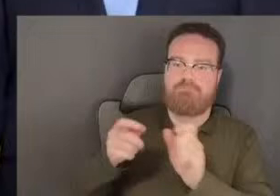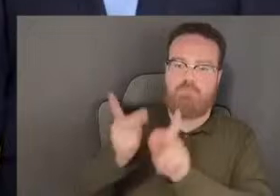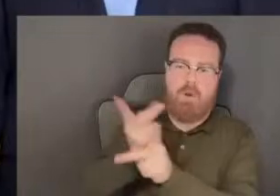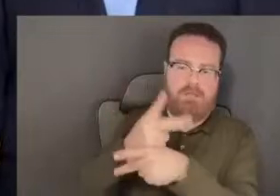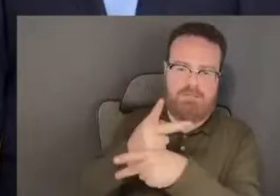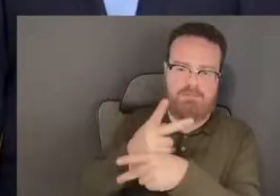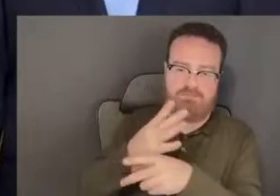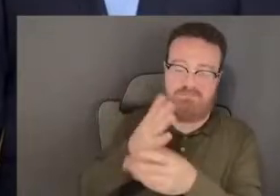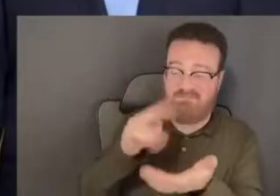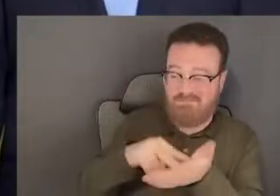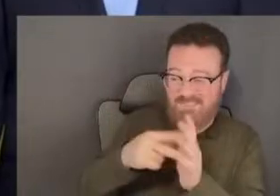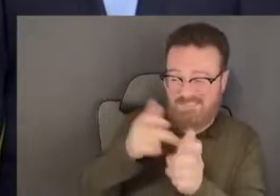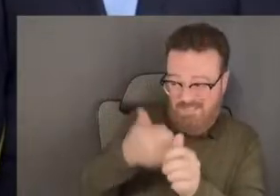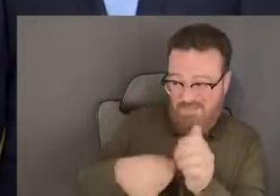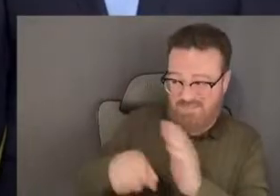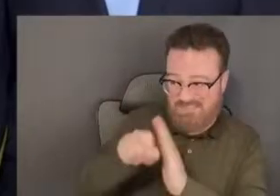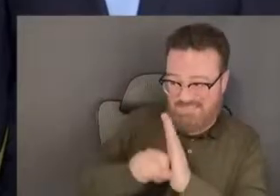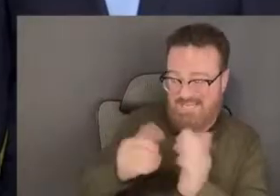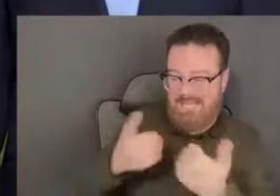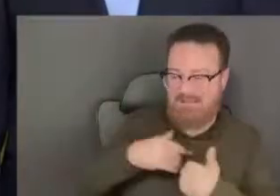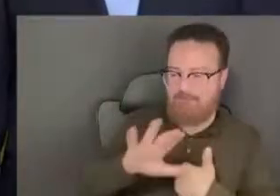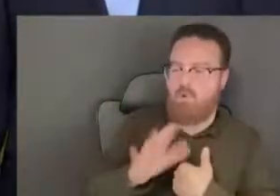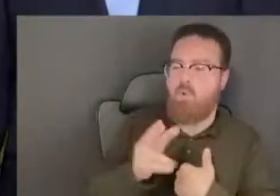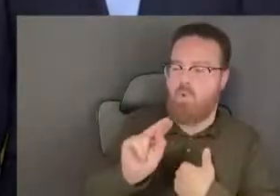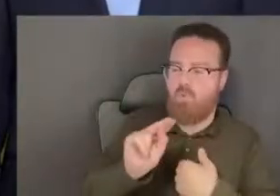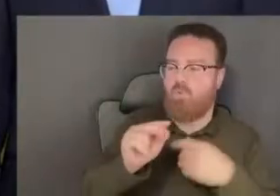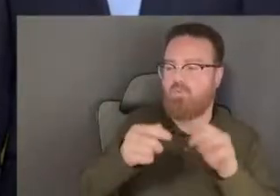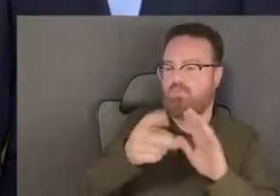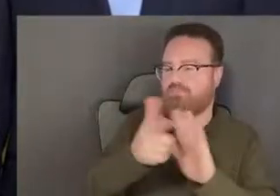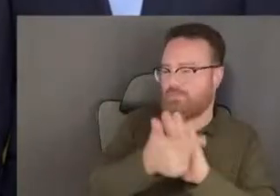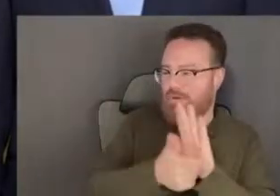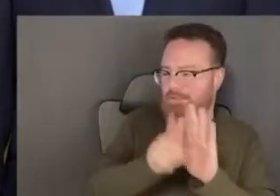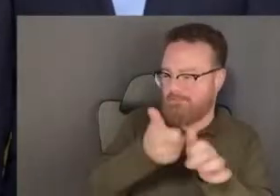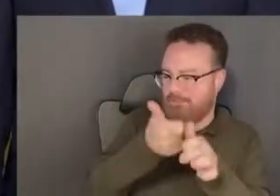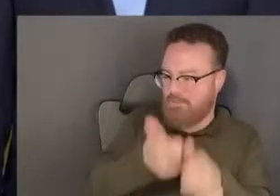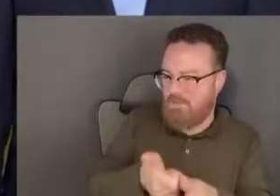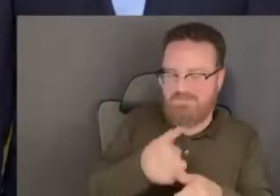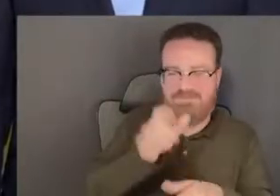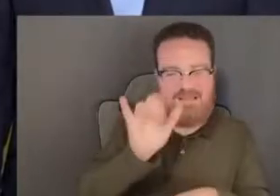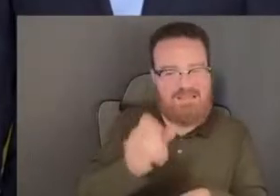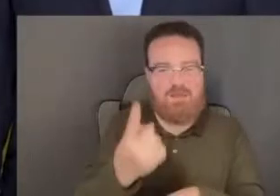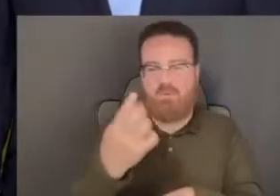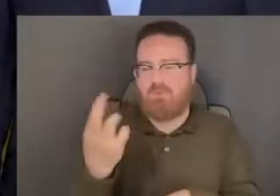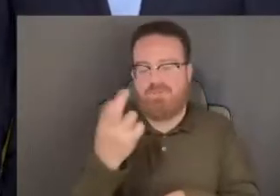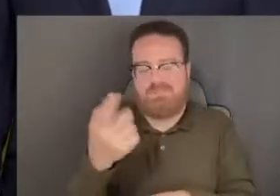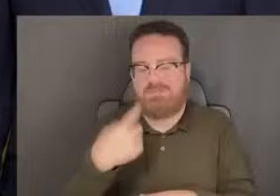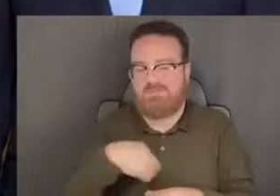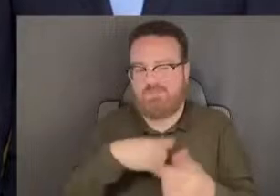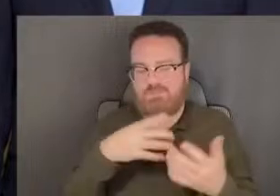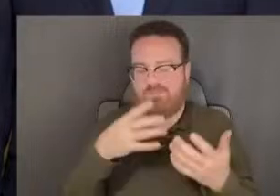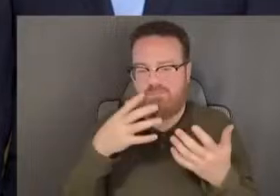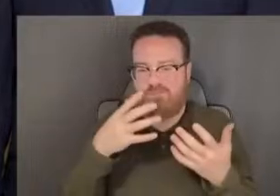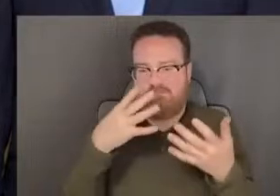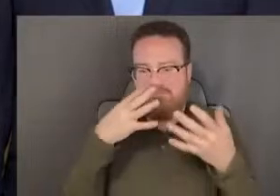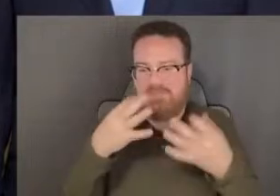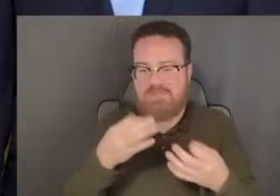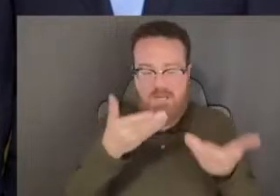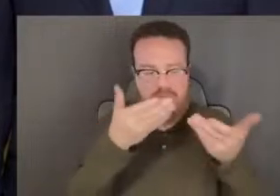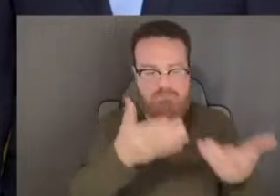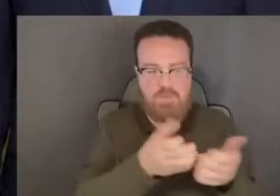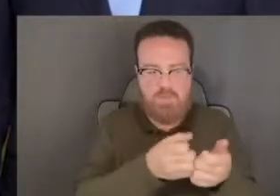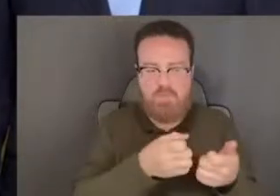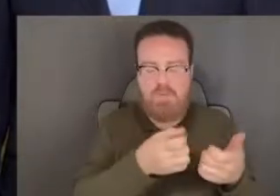state. And they didn't want that. And that's one of the reasons they came to the table with us. I want to thank Speaker